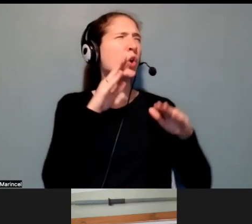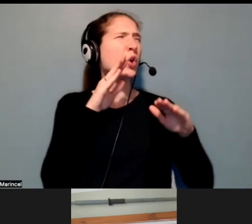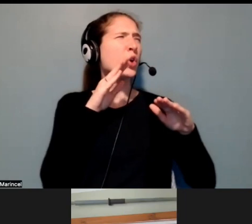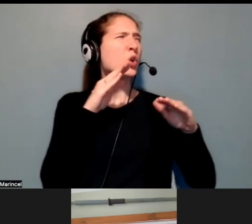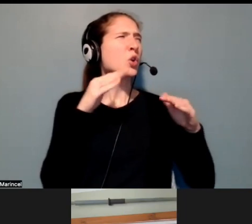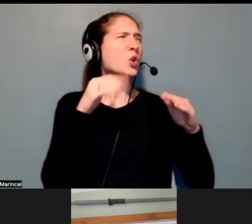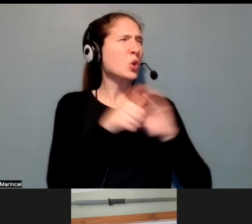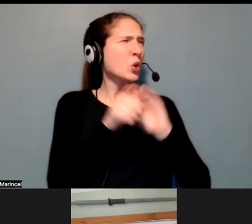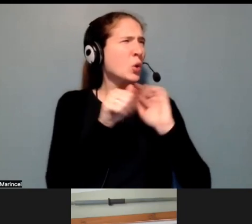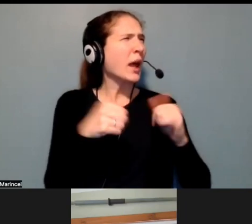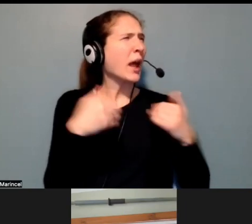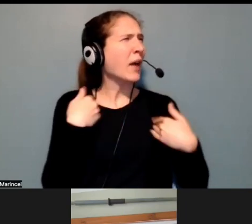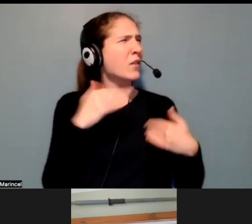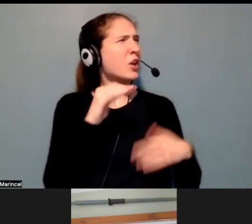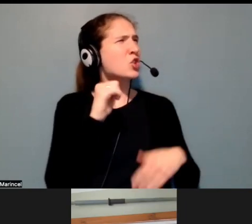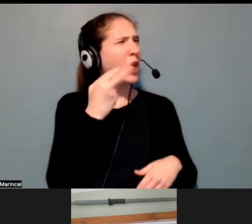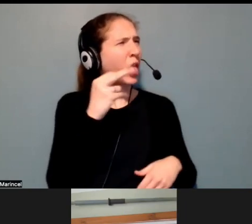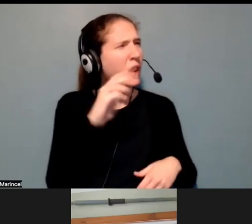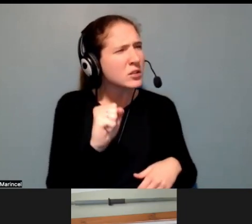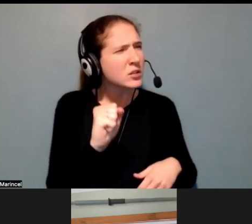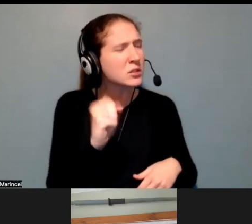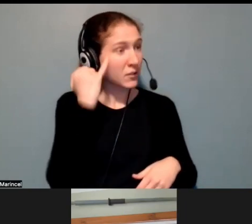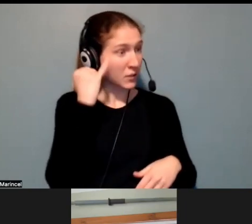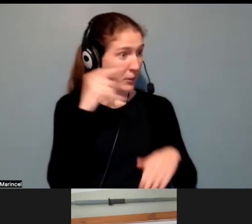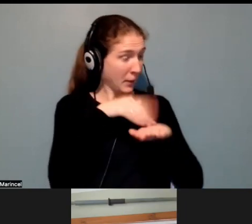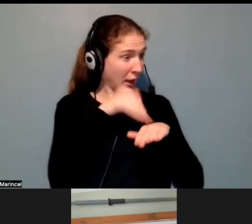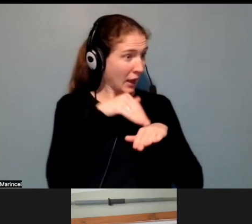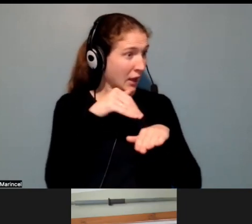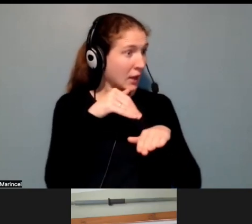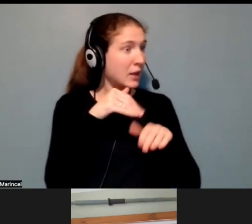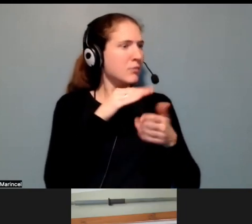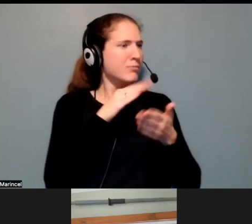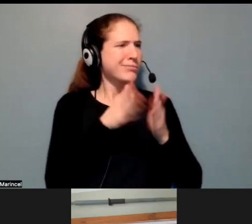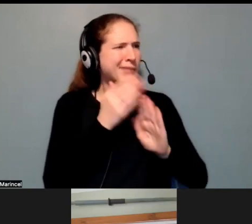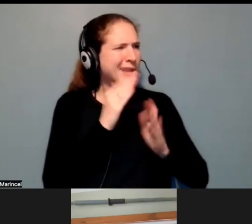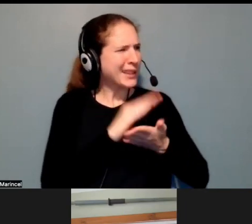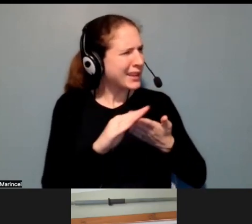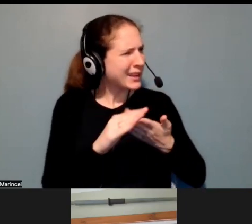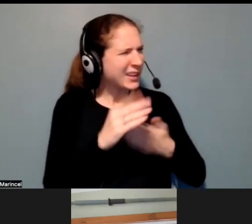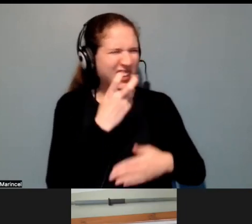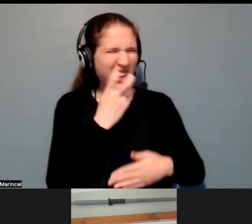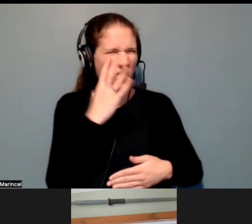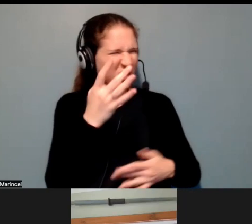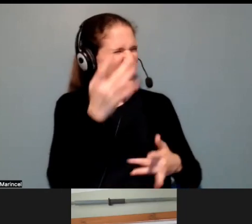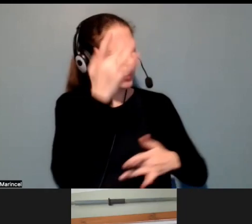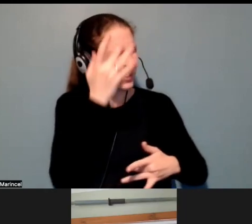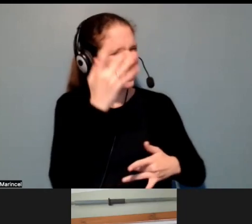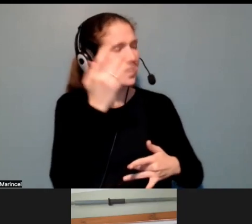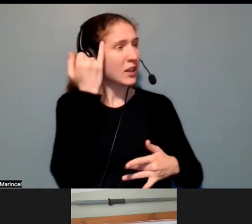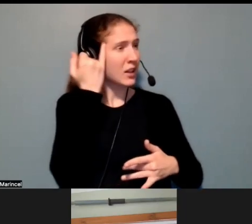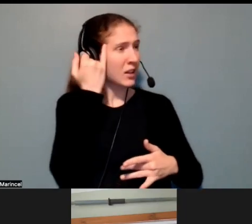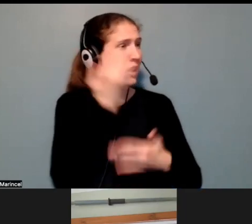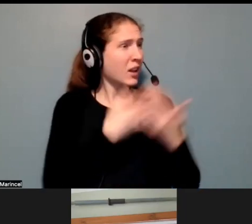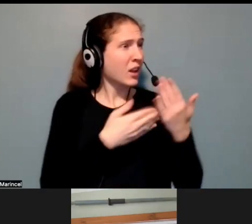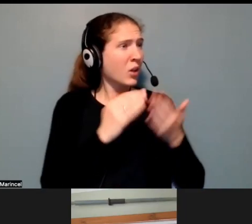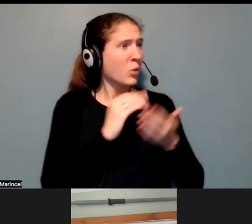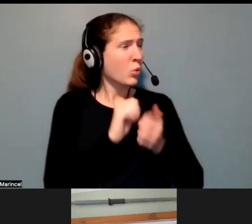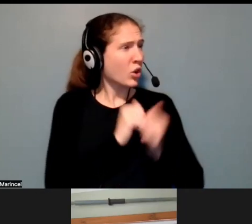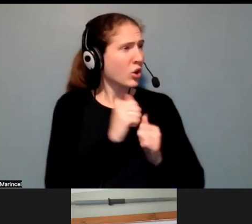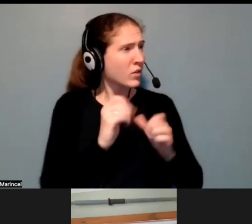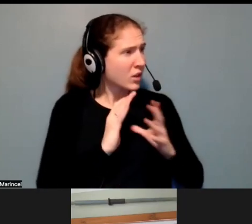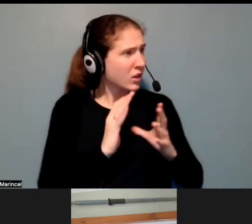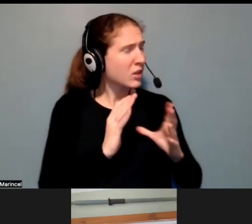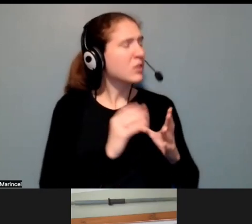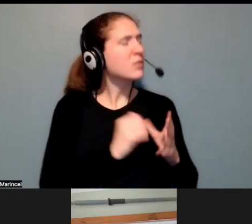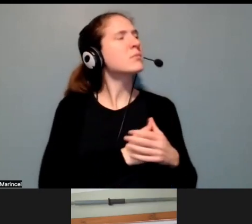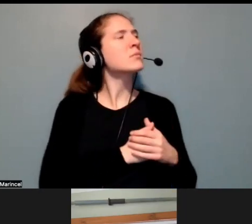pet turtle, if you keep it clean, you know, probably won't happen. And if you just wash your hands, you'll be good. They actually